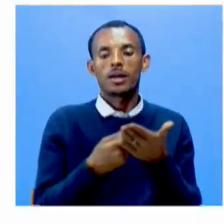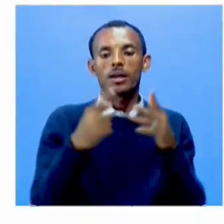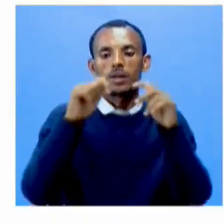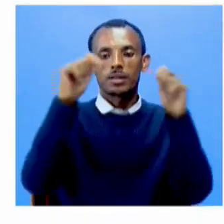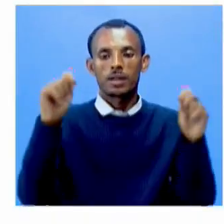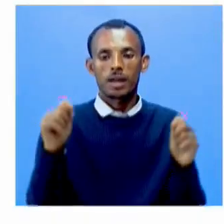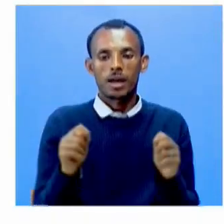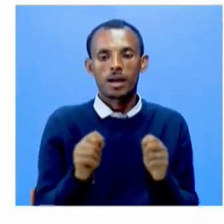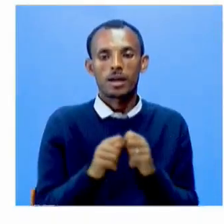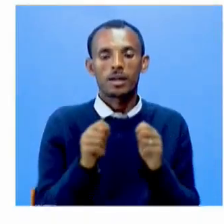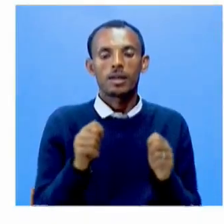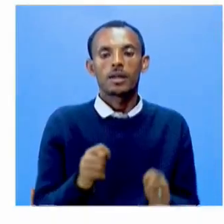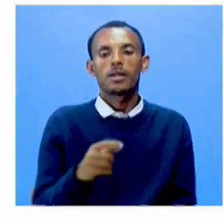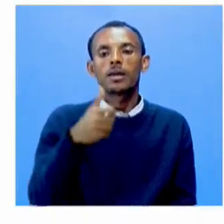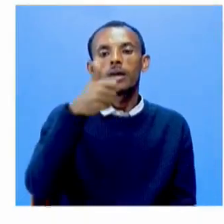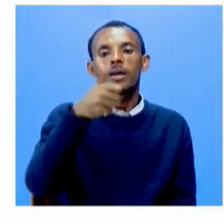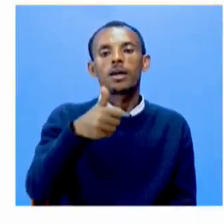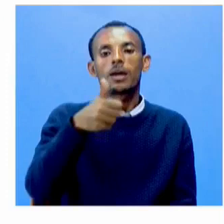triangle